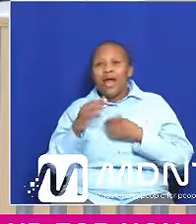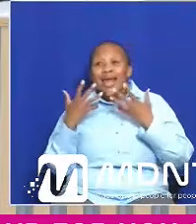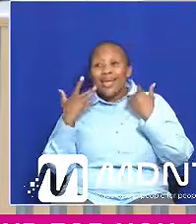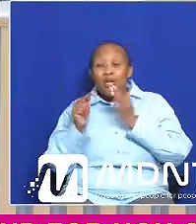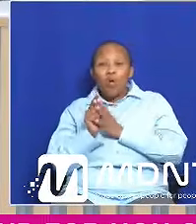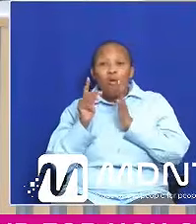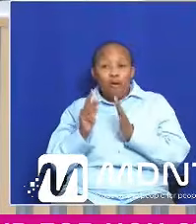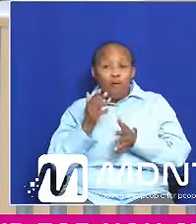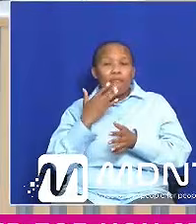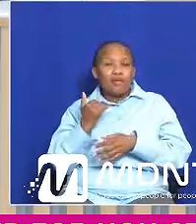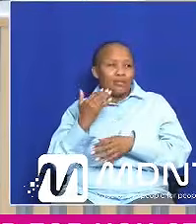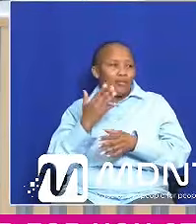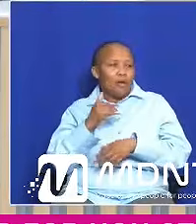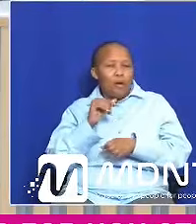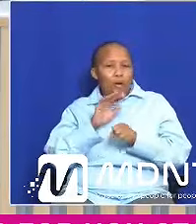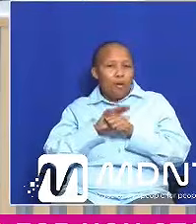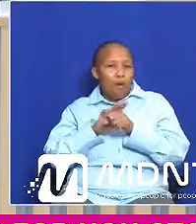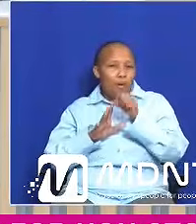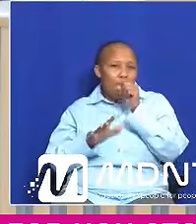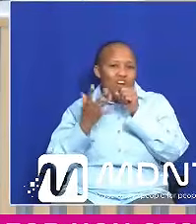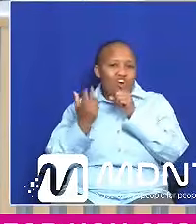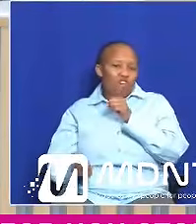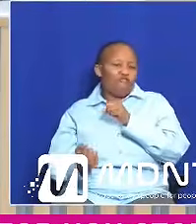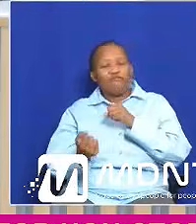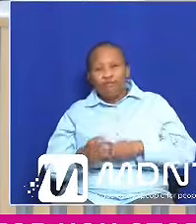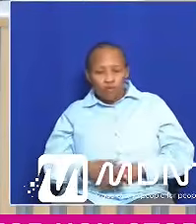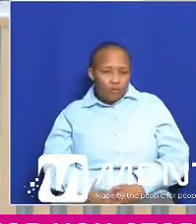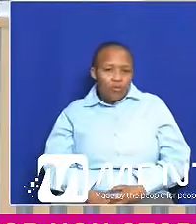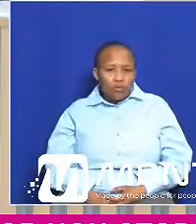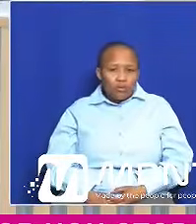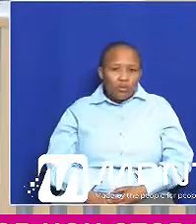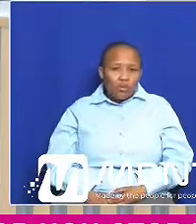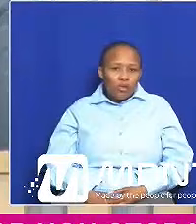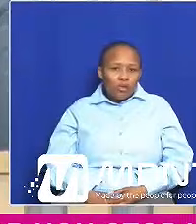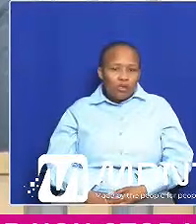That's fine. Mr. Matlala, did you socialize with Mr. Msibi?